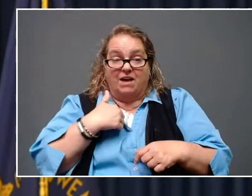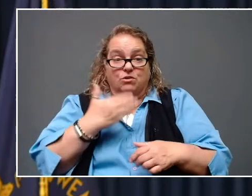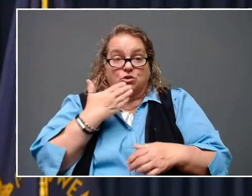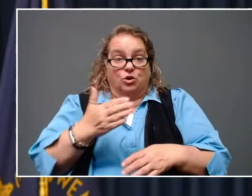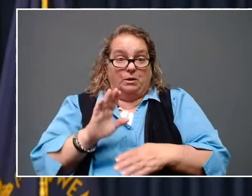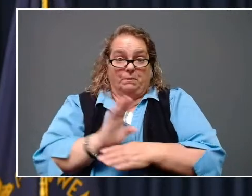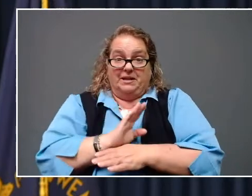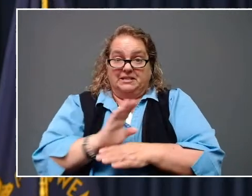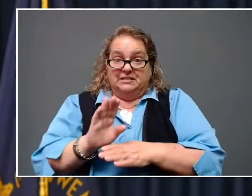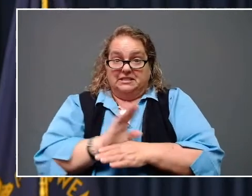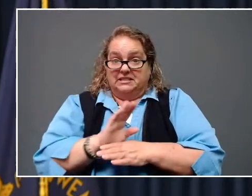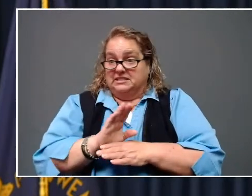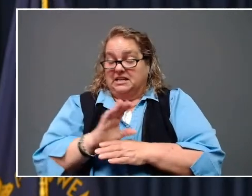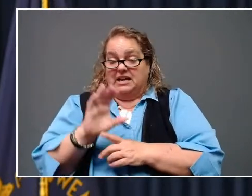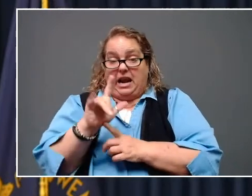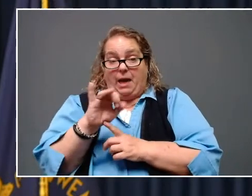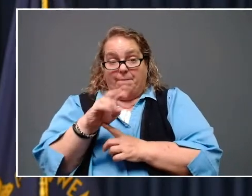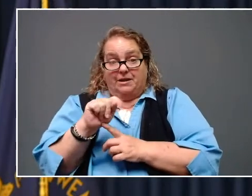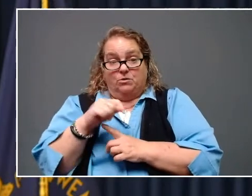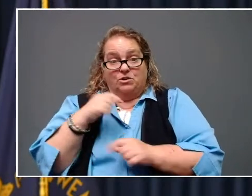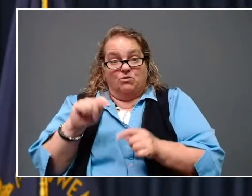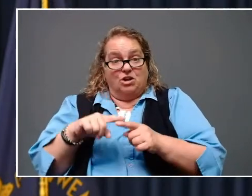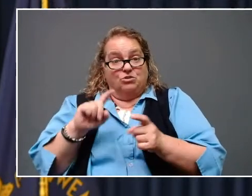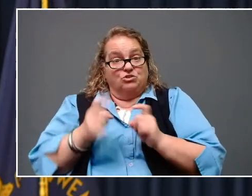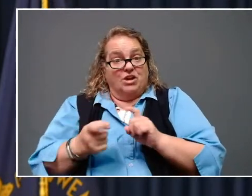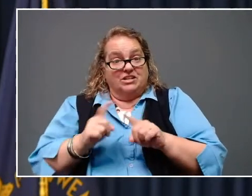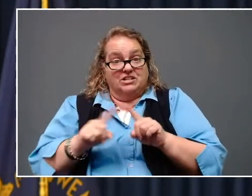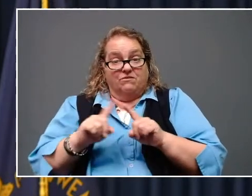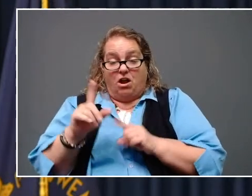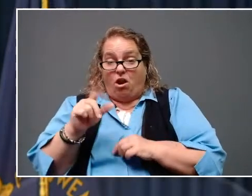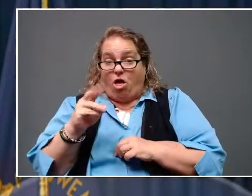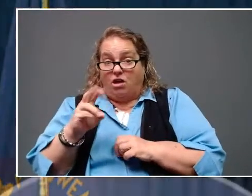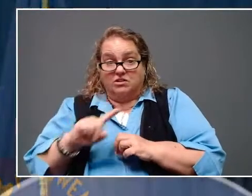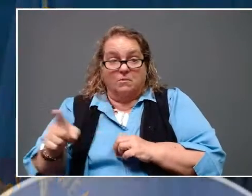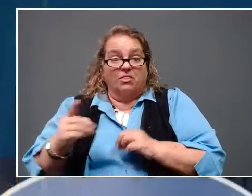is trying to change different laws or other things, the top